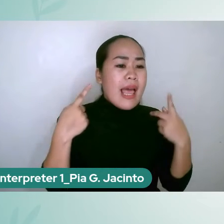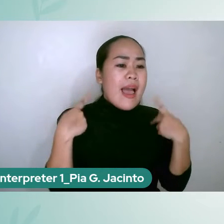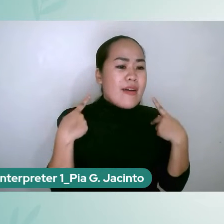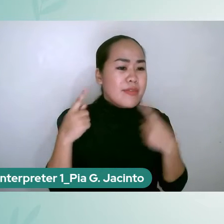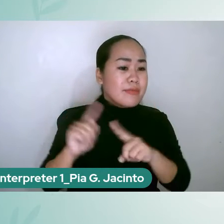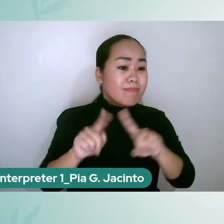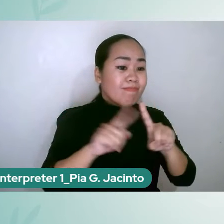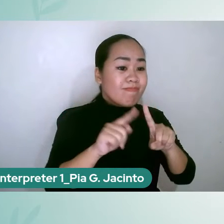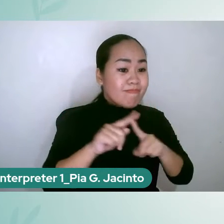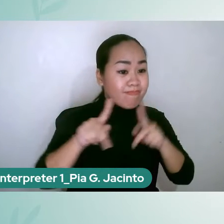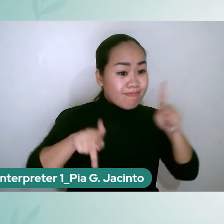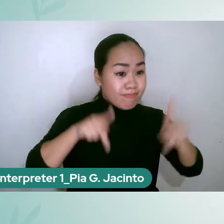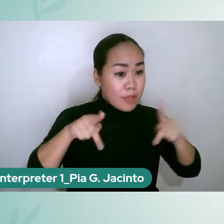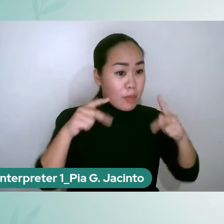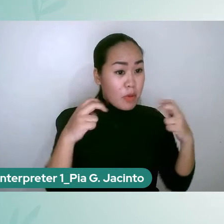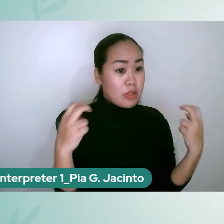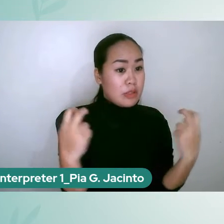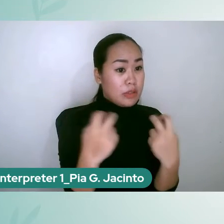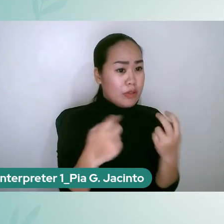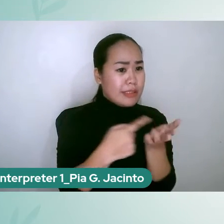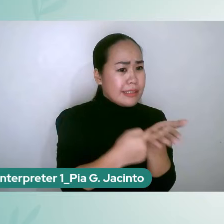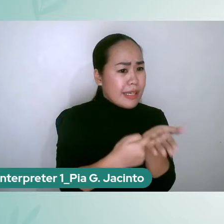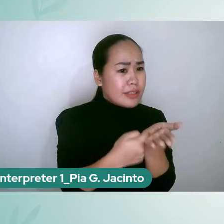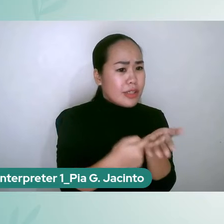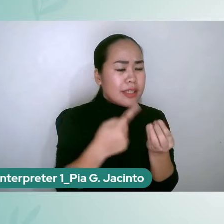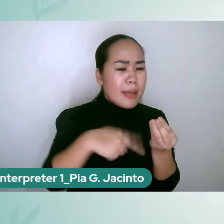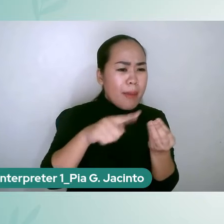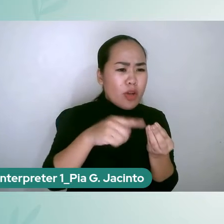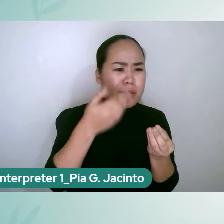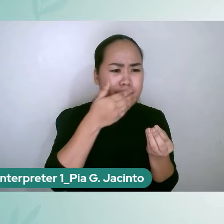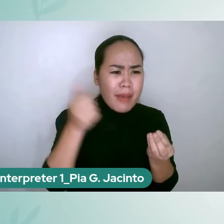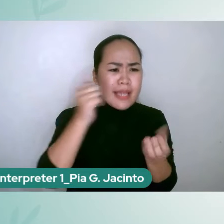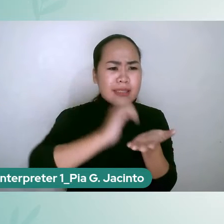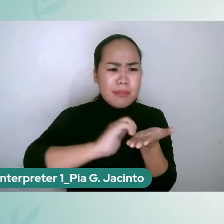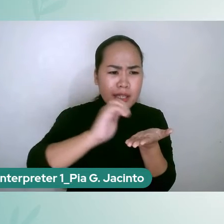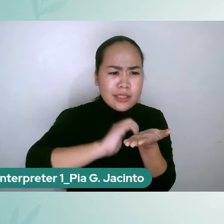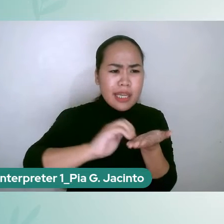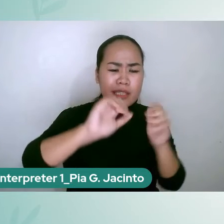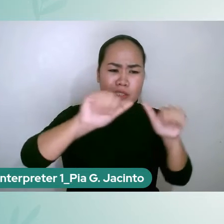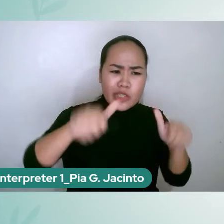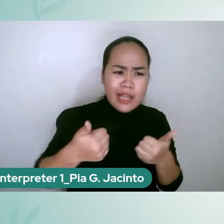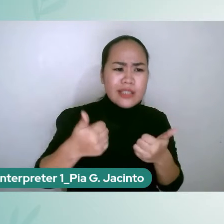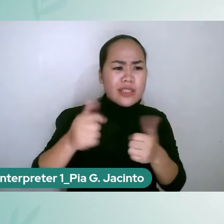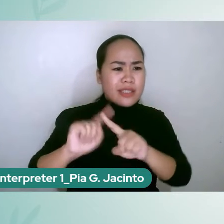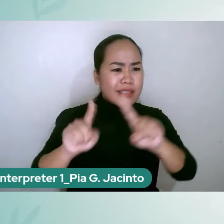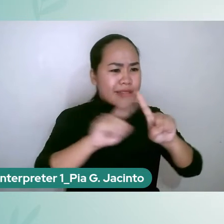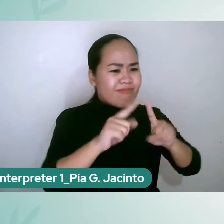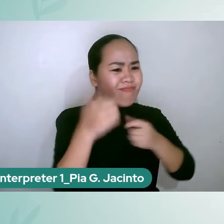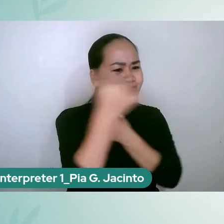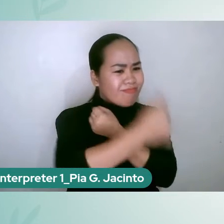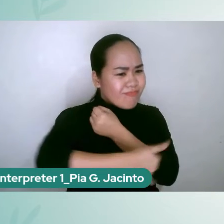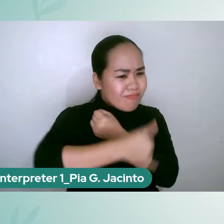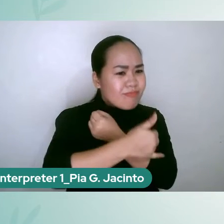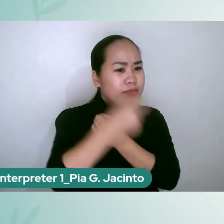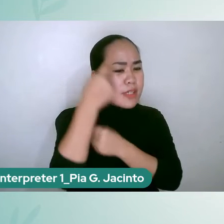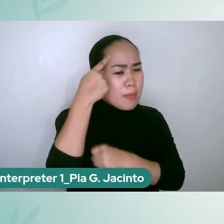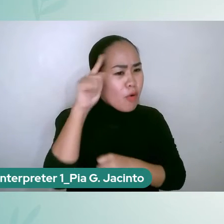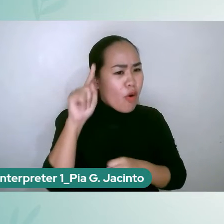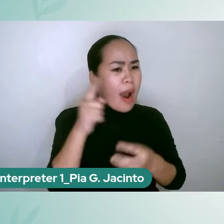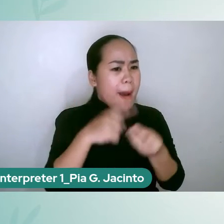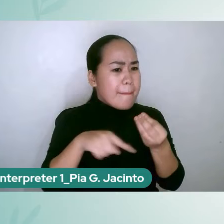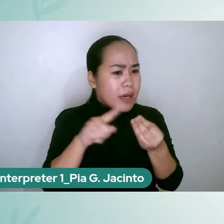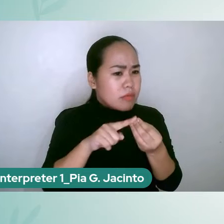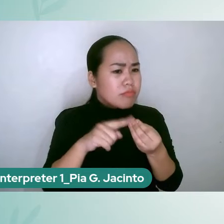sharing innovations, best practices, and challenges on their own respective countries with regard to cervical